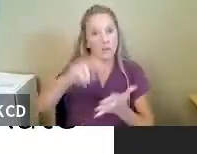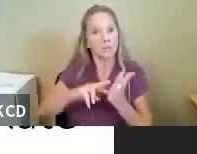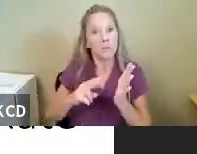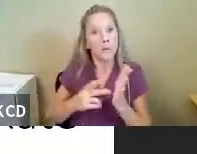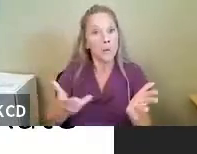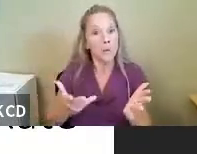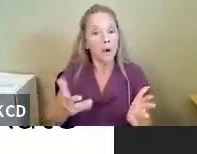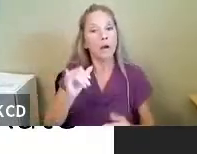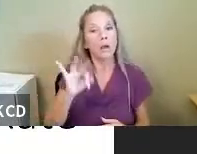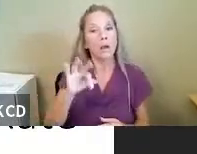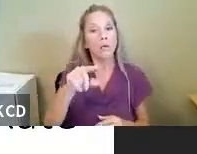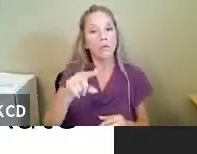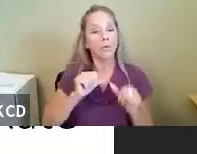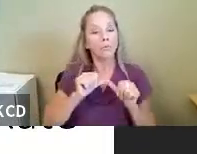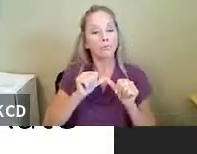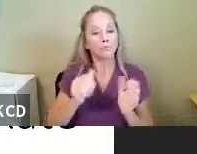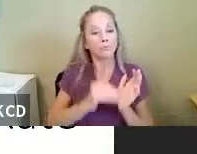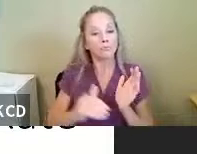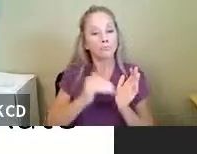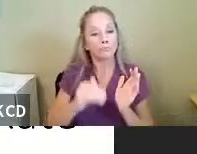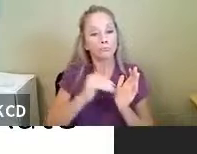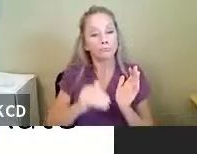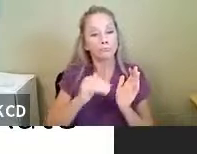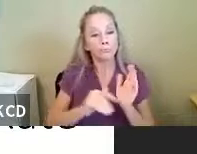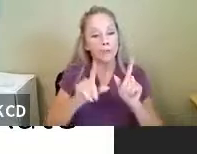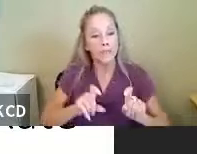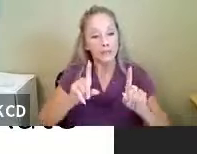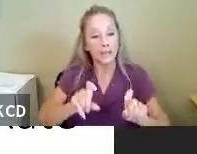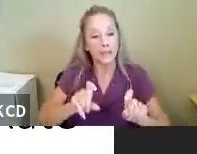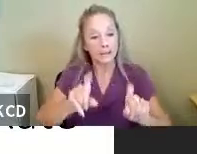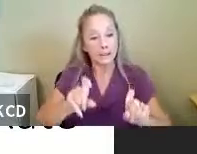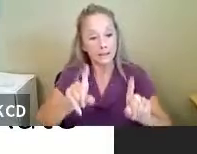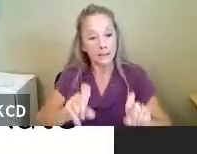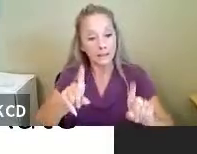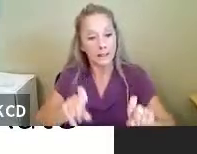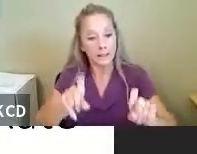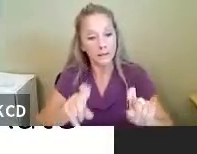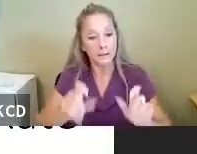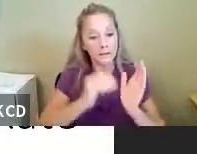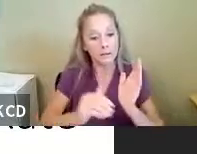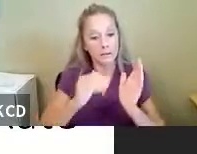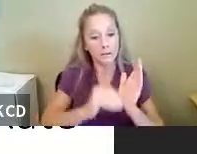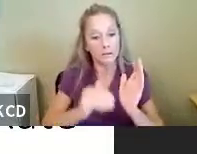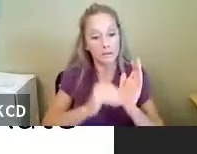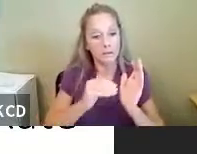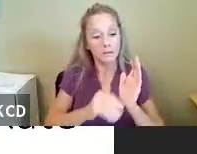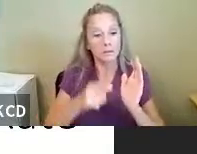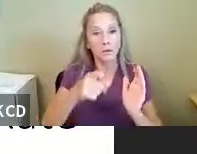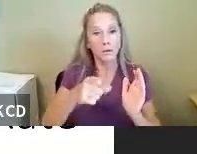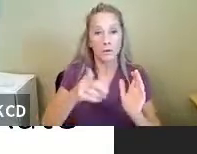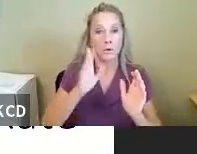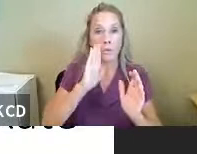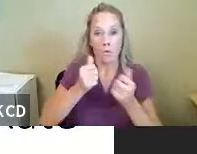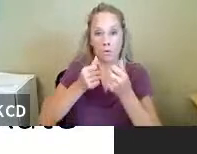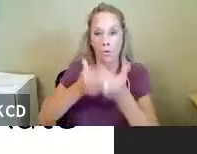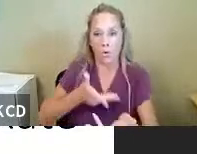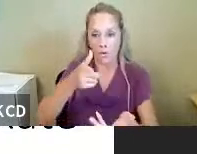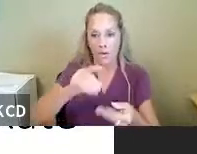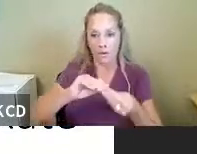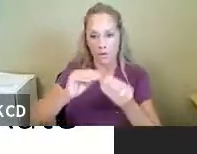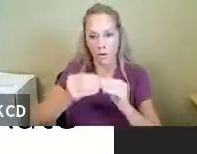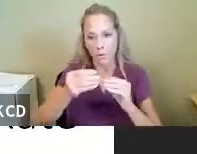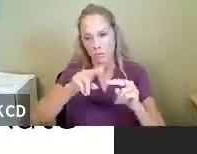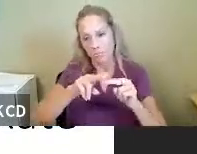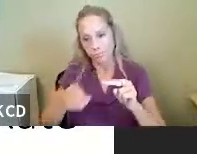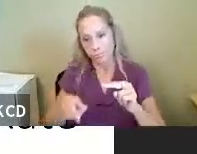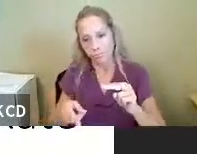the more inherently you're going to drive this number down. You're going to dilute the positives with negatives. But from a public health